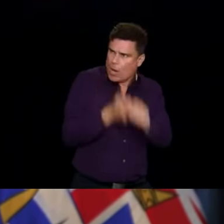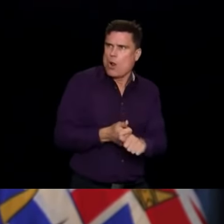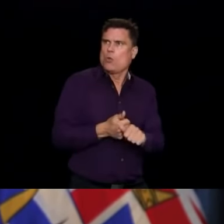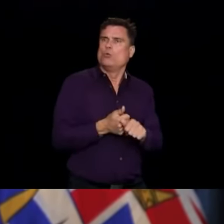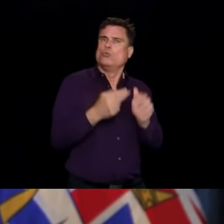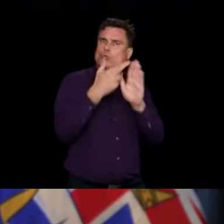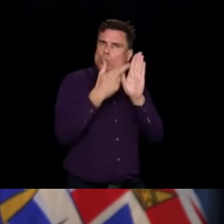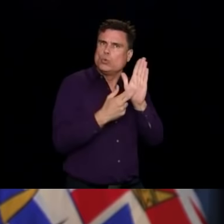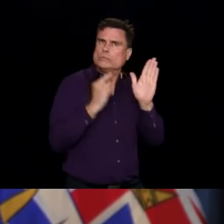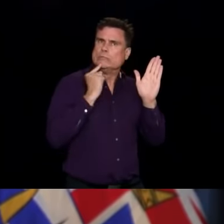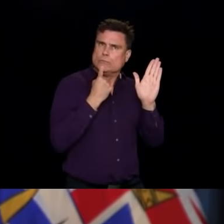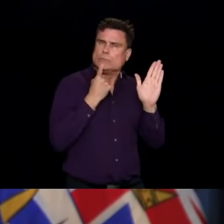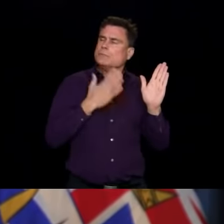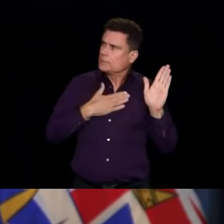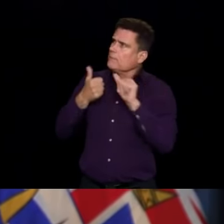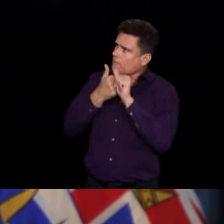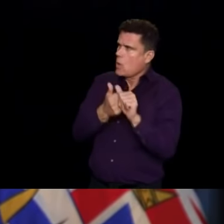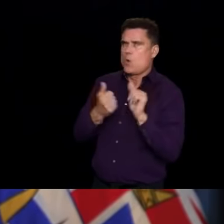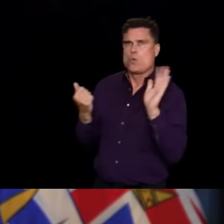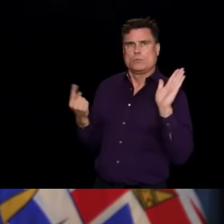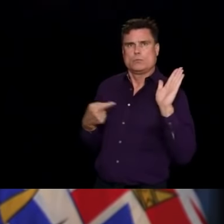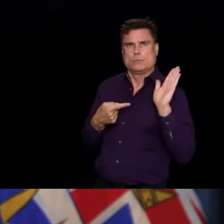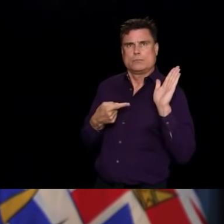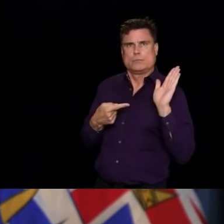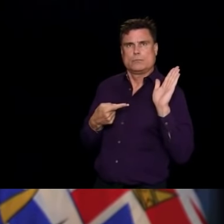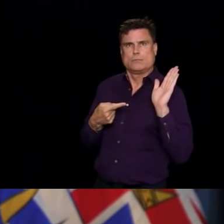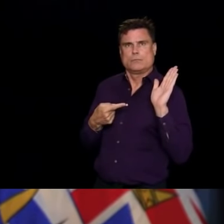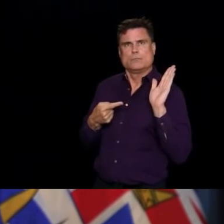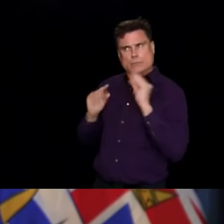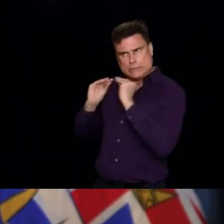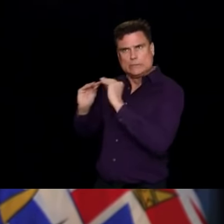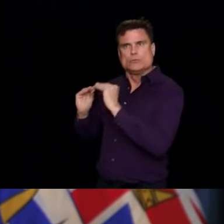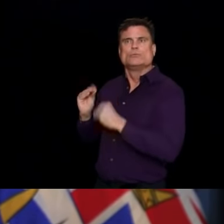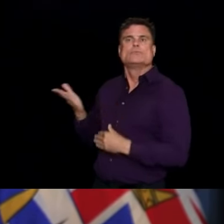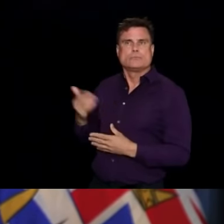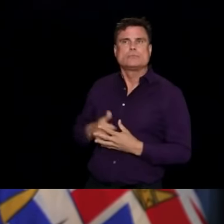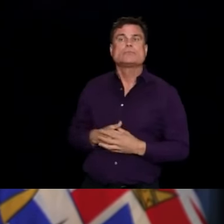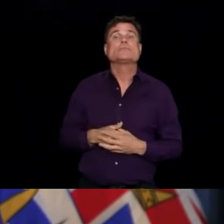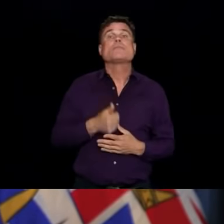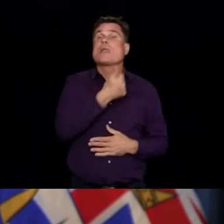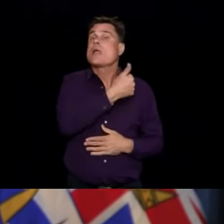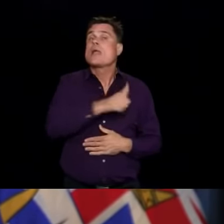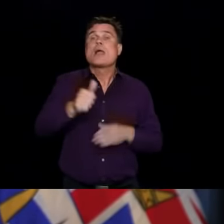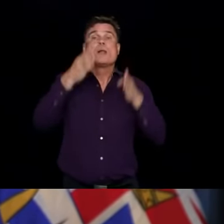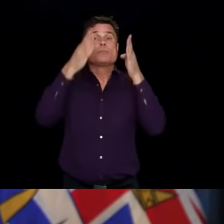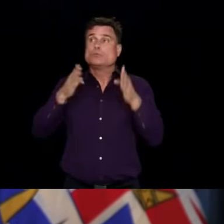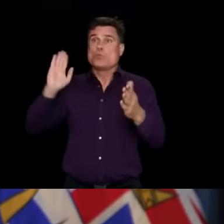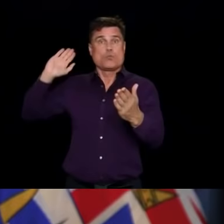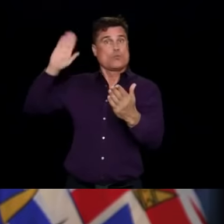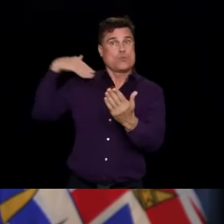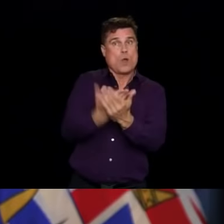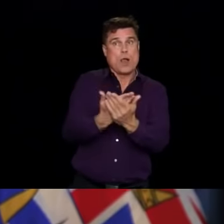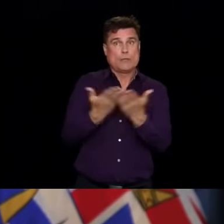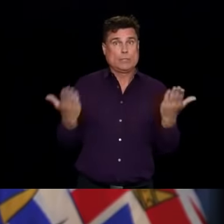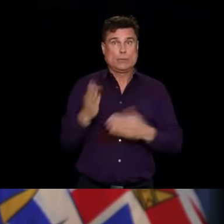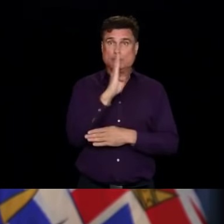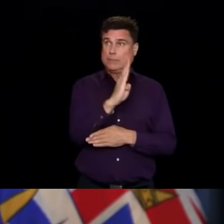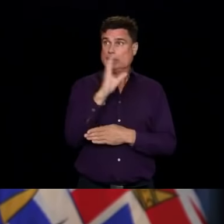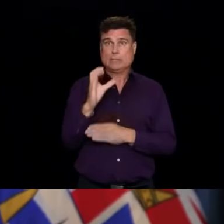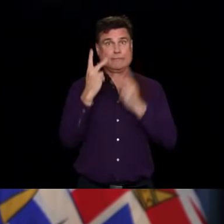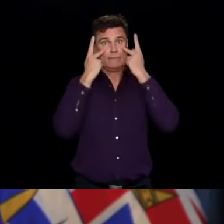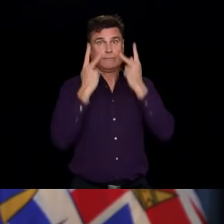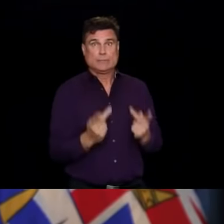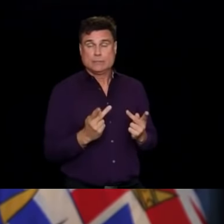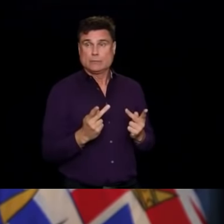Canada, whether they're coming for work or on vacation, needs to understand that here in BC, we are keeping our bubbles